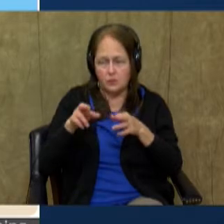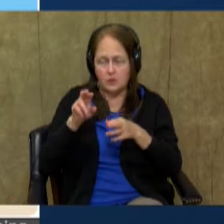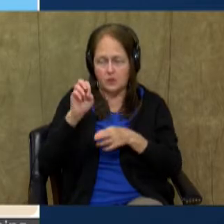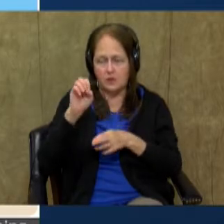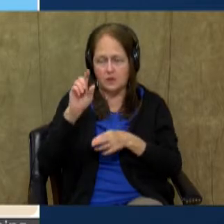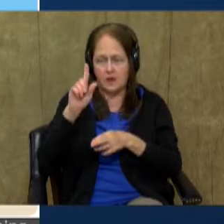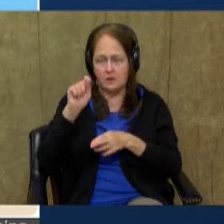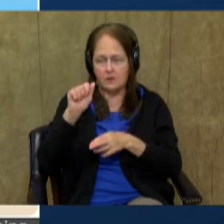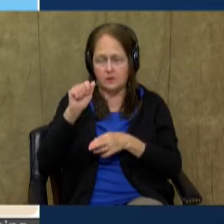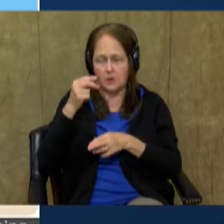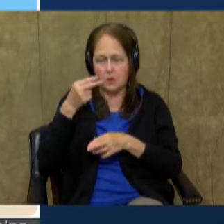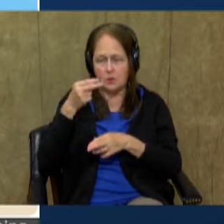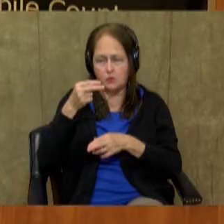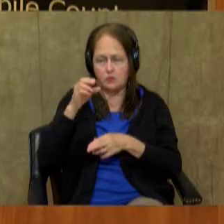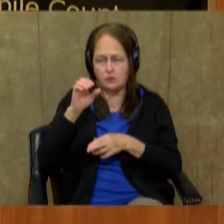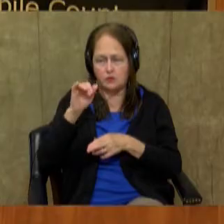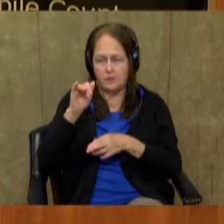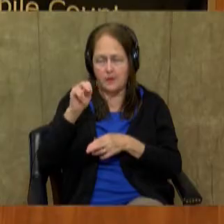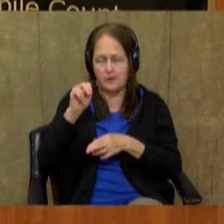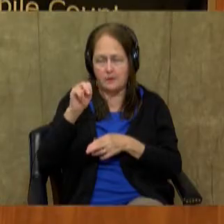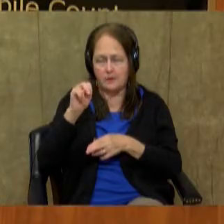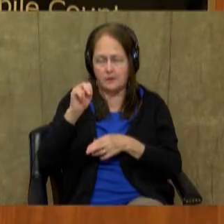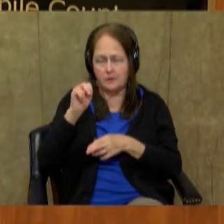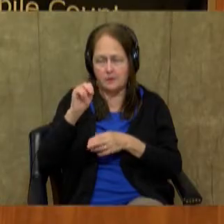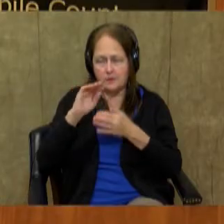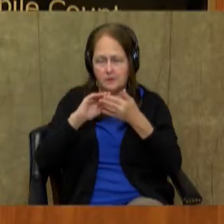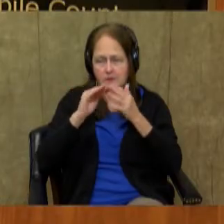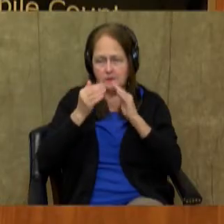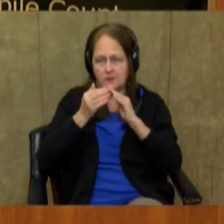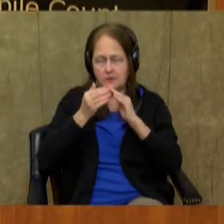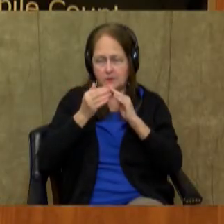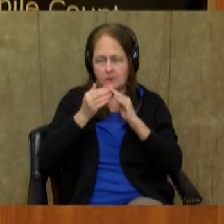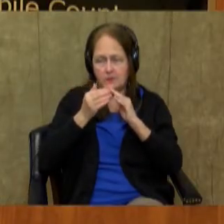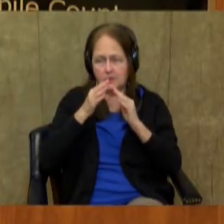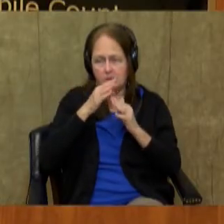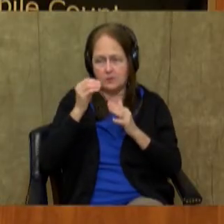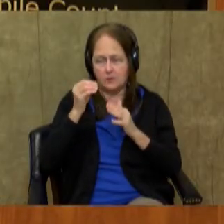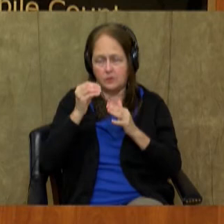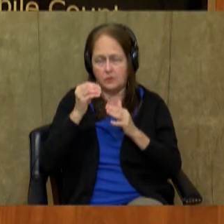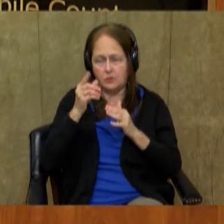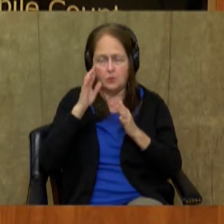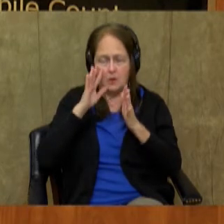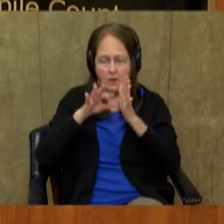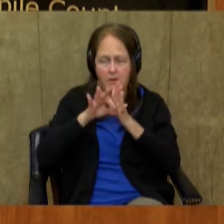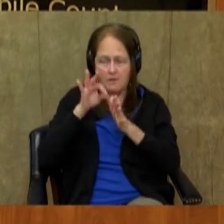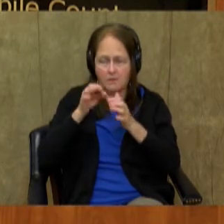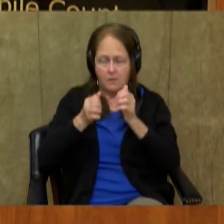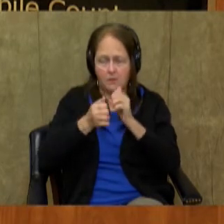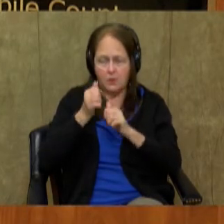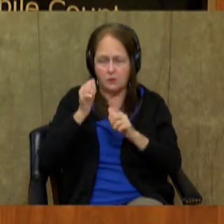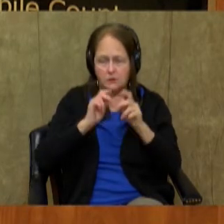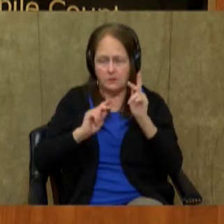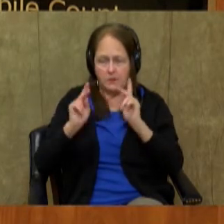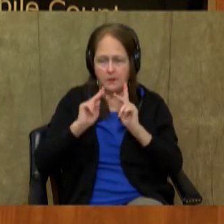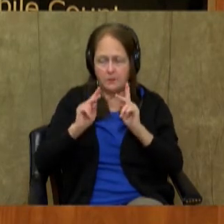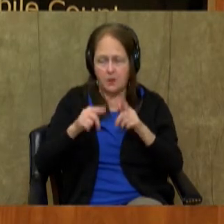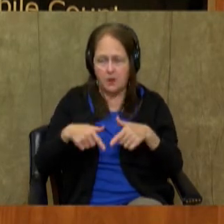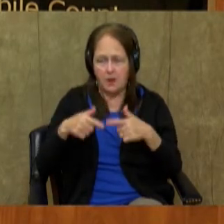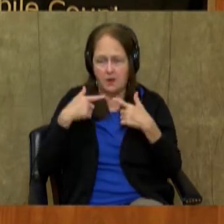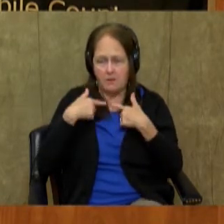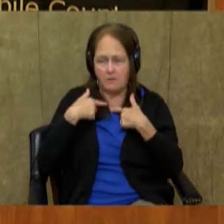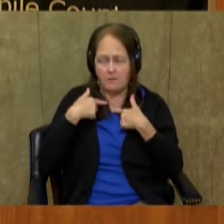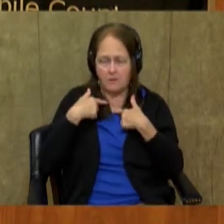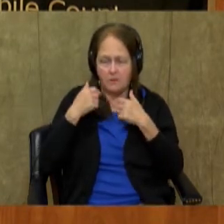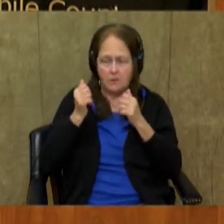Chi Minh City, here's Hanoi, here's Bangkok, and that's where you tend to have most people live.